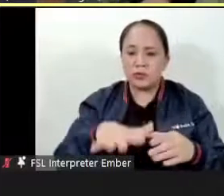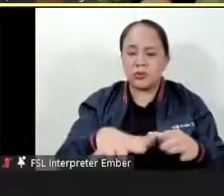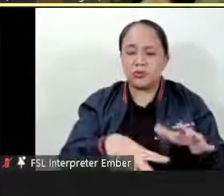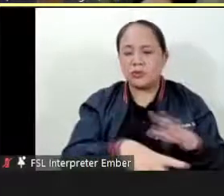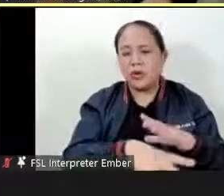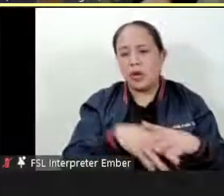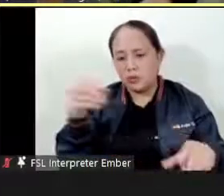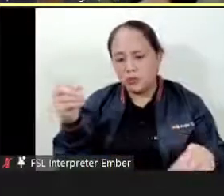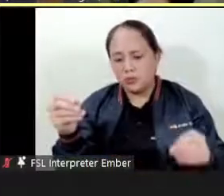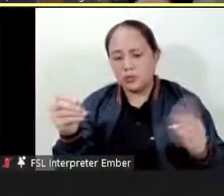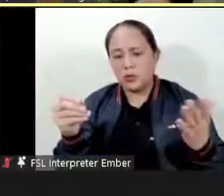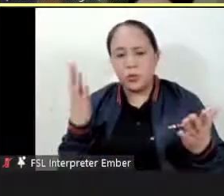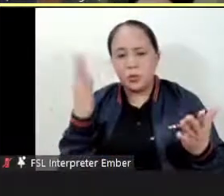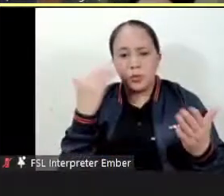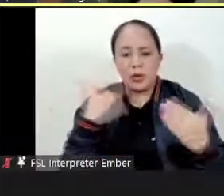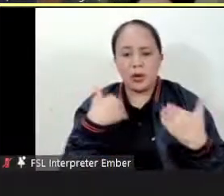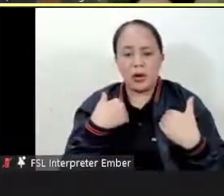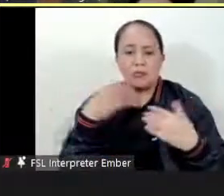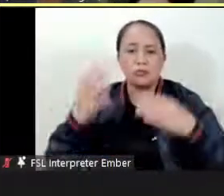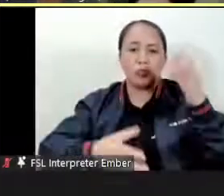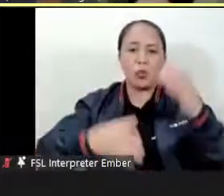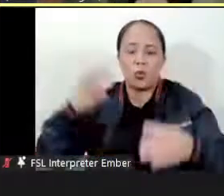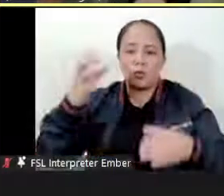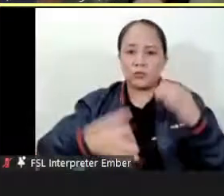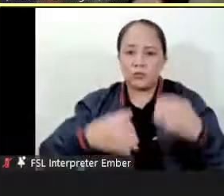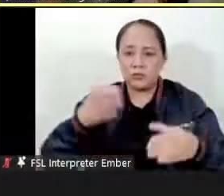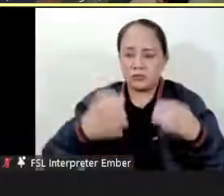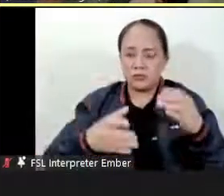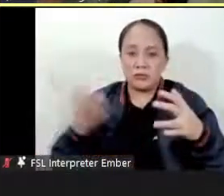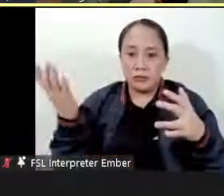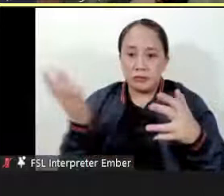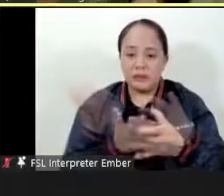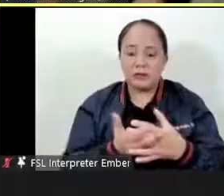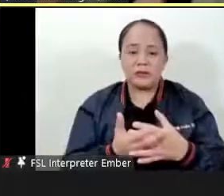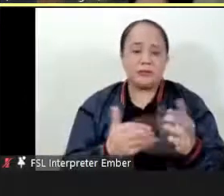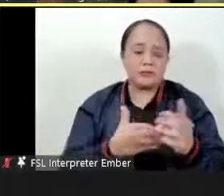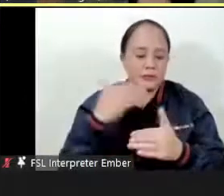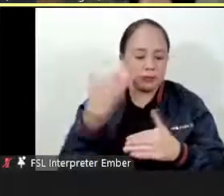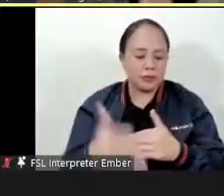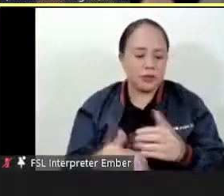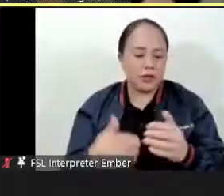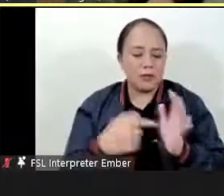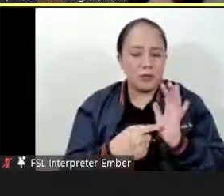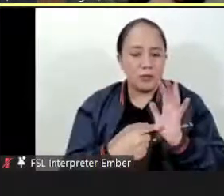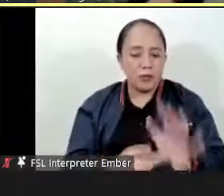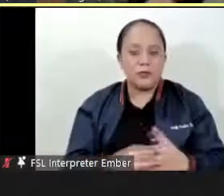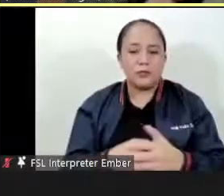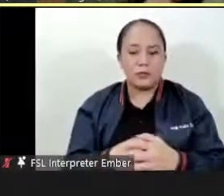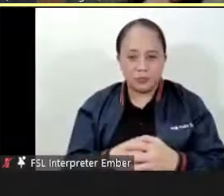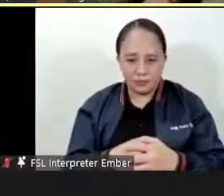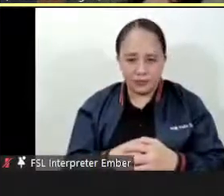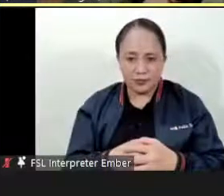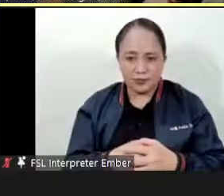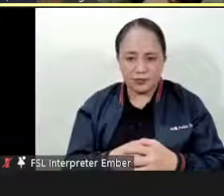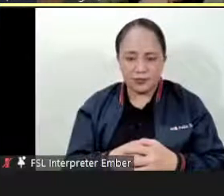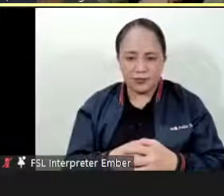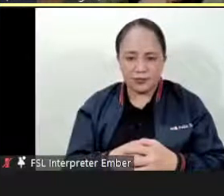discharged due to a court case. In the next slides, I will be presenting to you